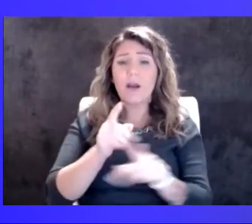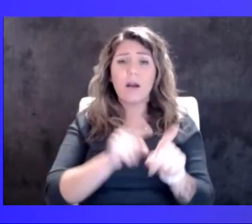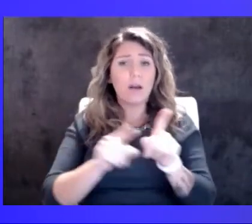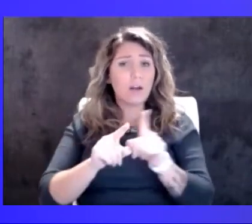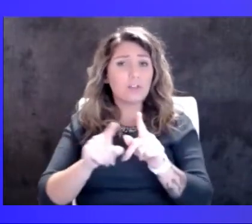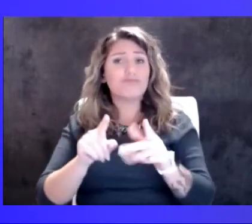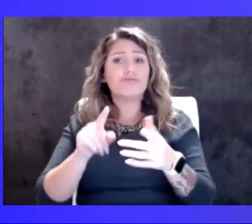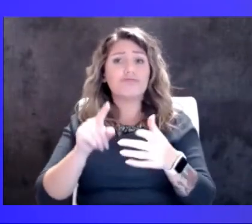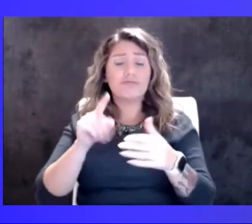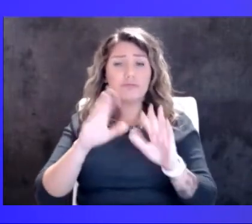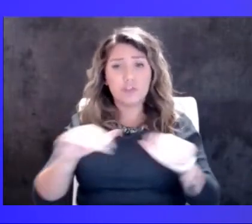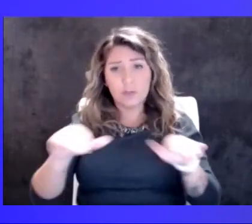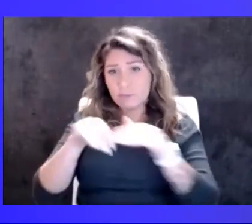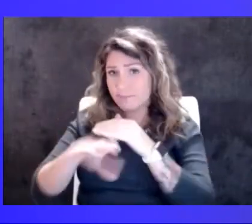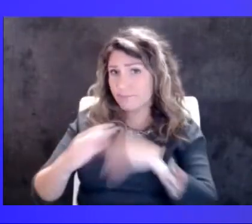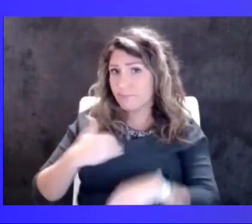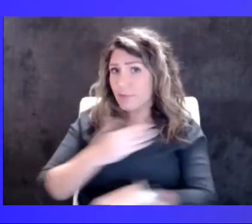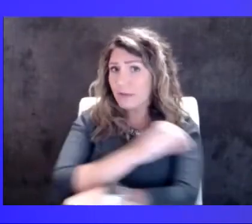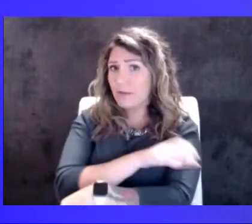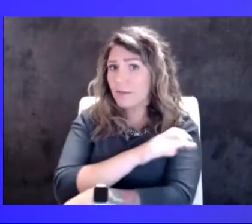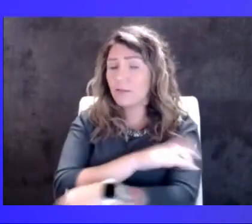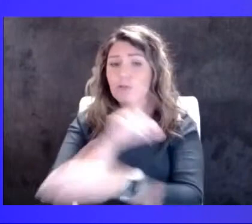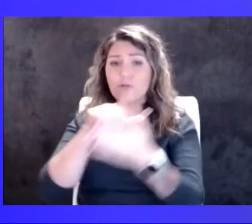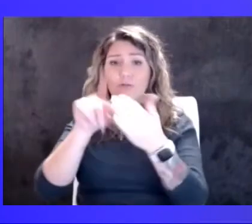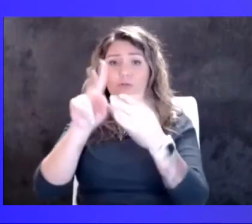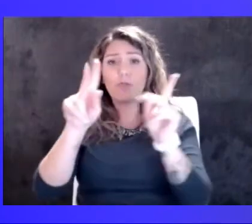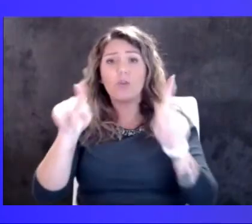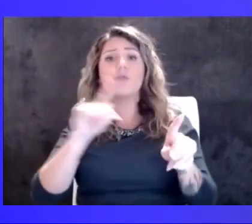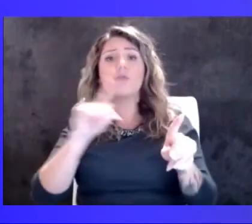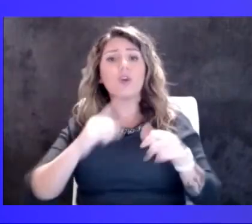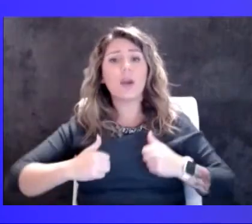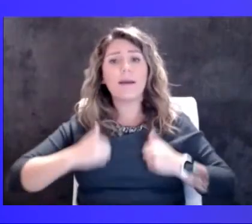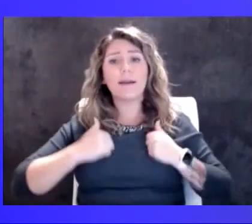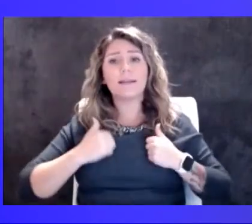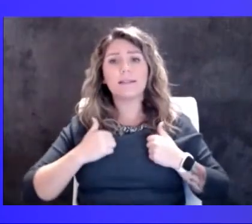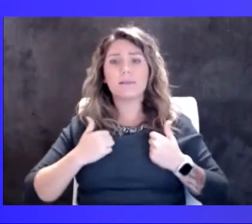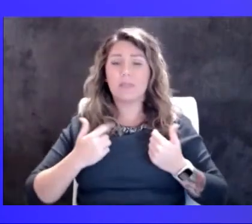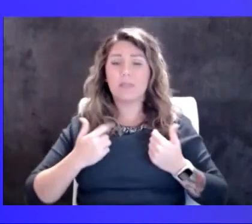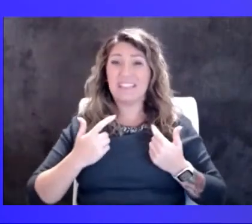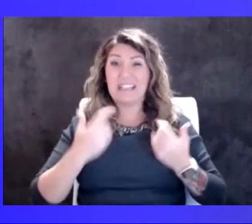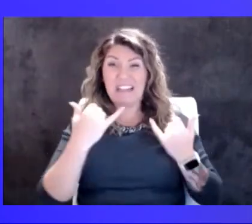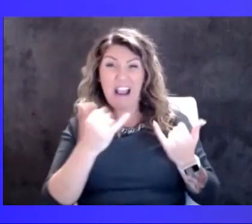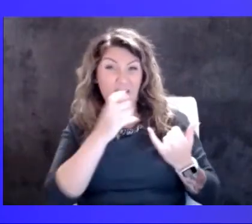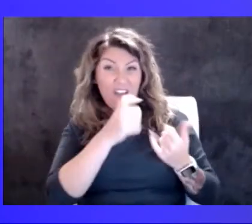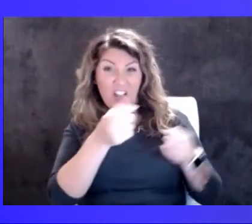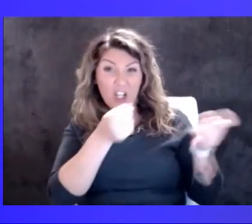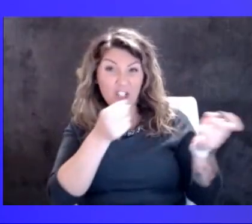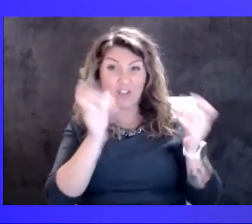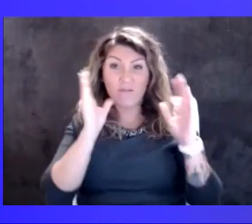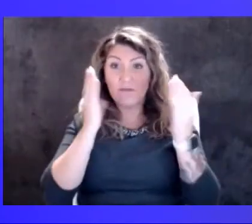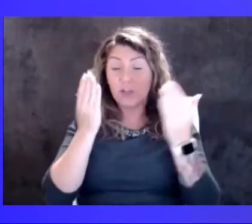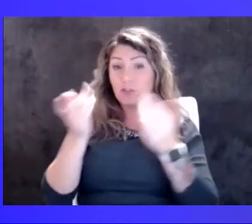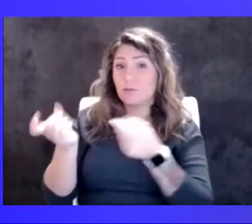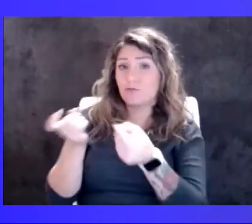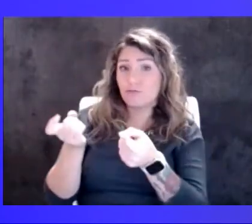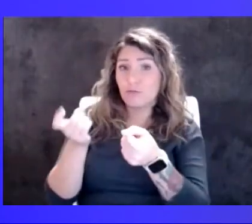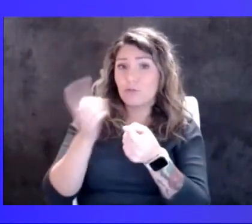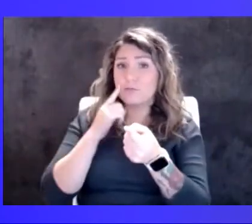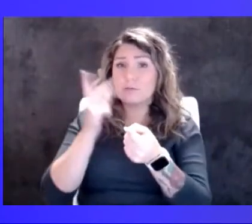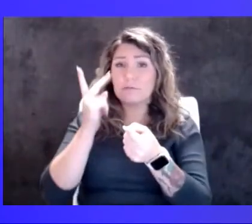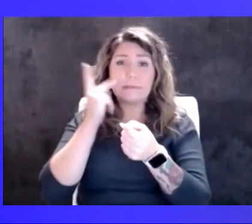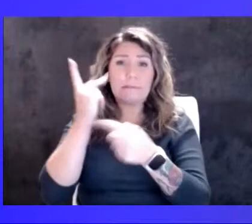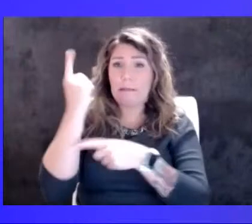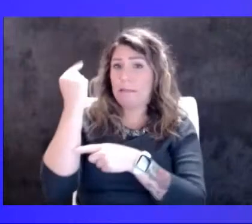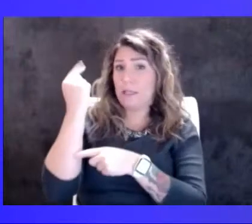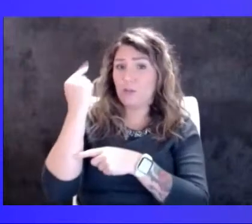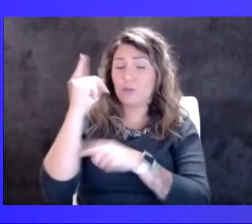regular checkups, they're now, their asthma is more uncontrolled versus controlled. Kids that I was seeing back in last year when everyone